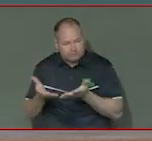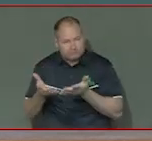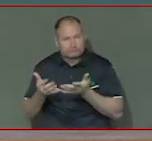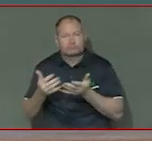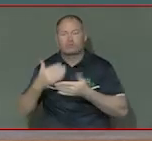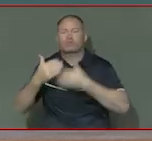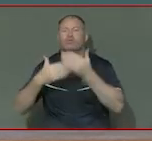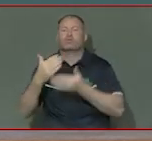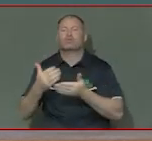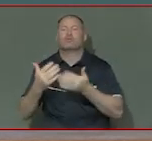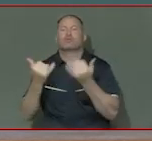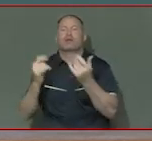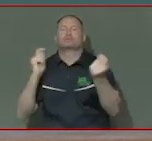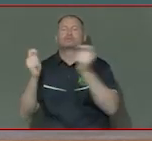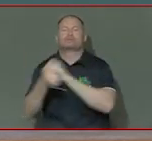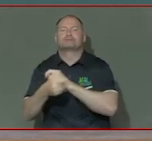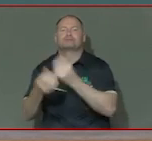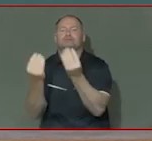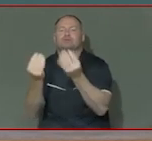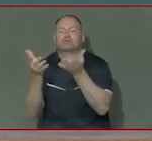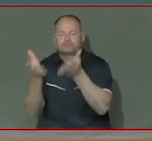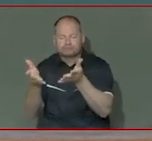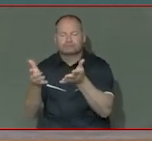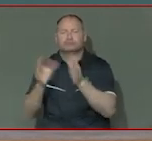3,6 to 1, 2,